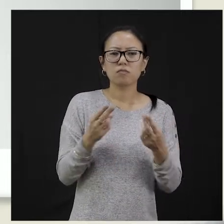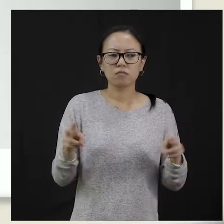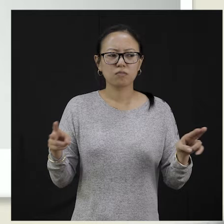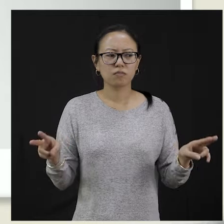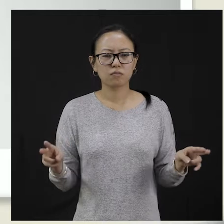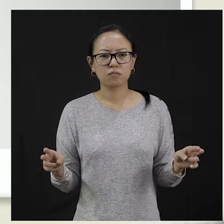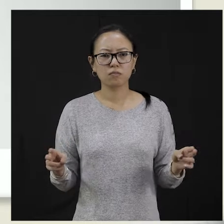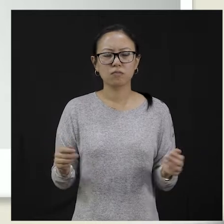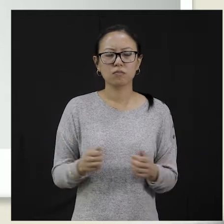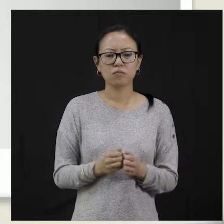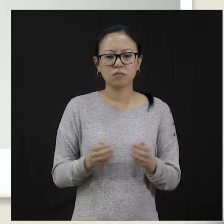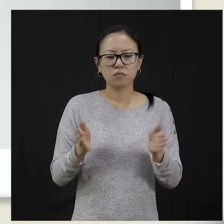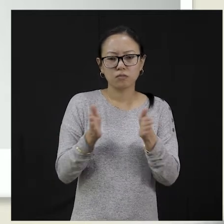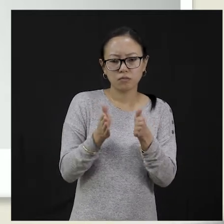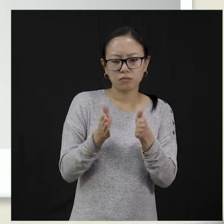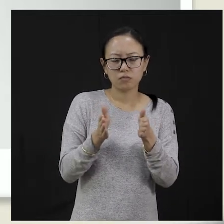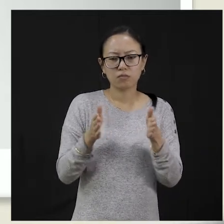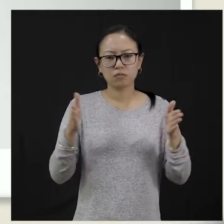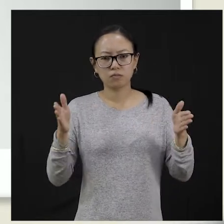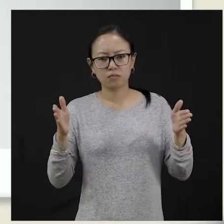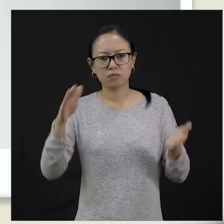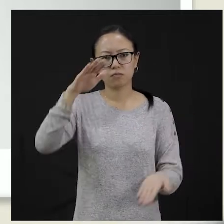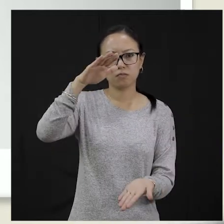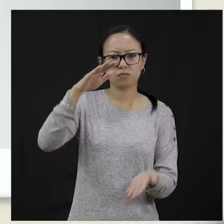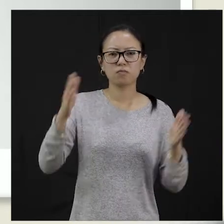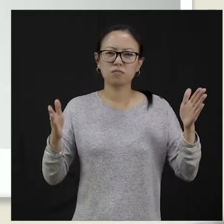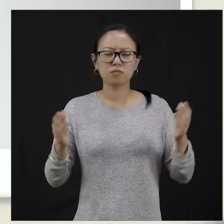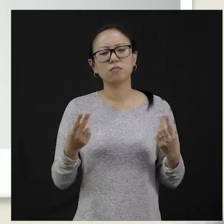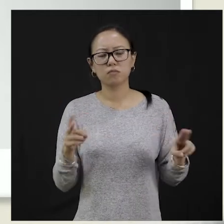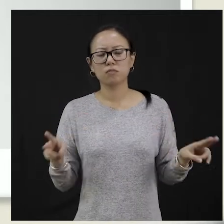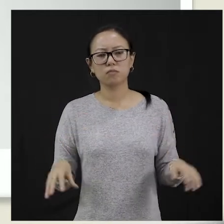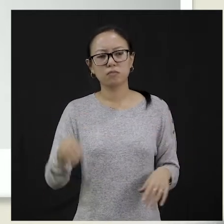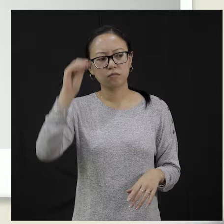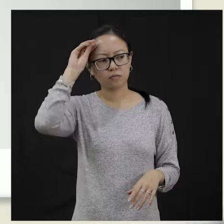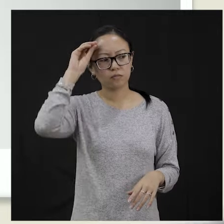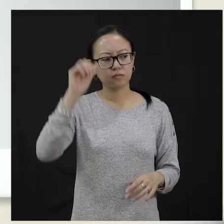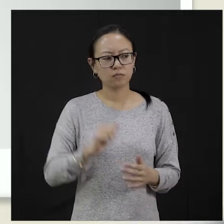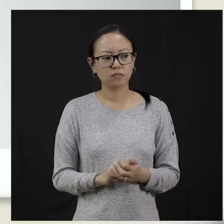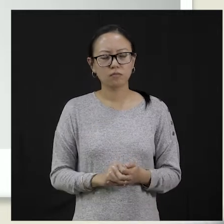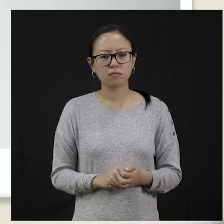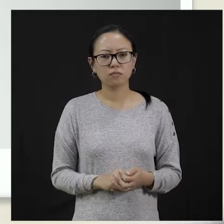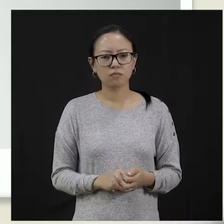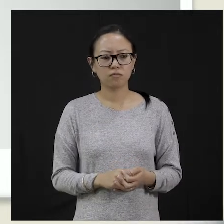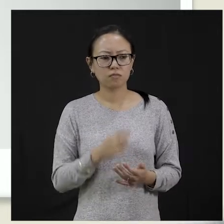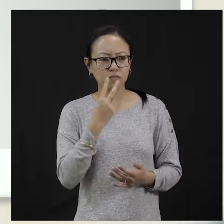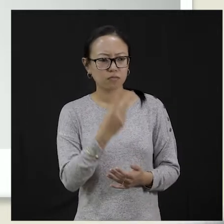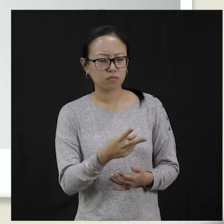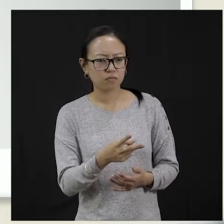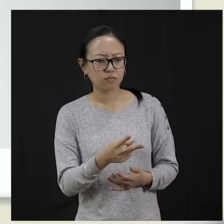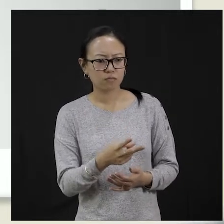to recognize as different sizes and shapes. Then you have to